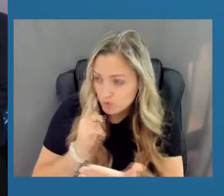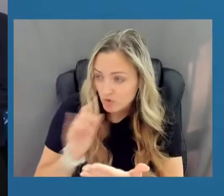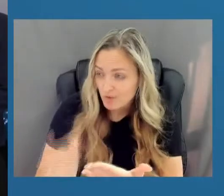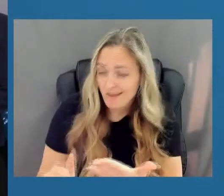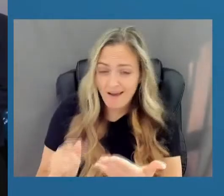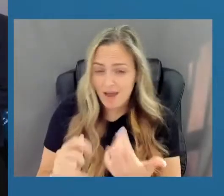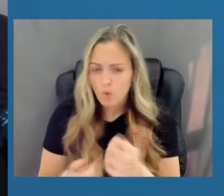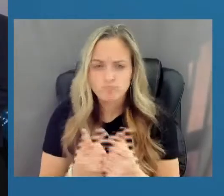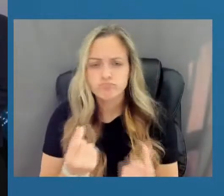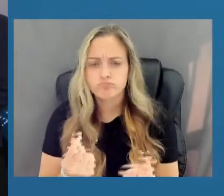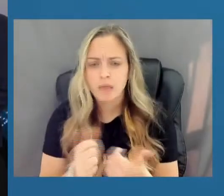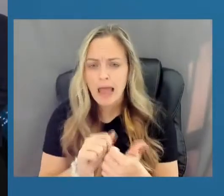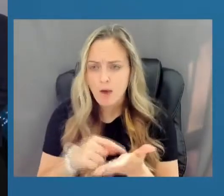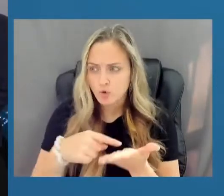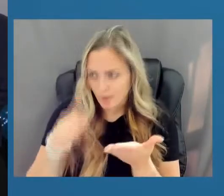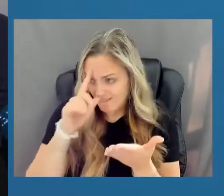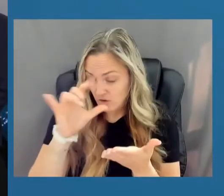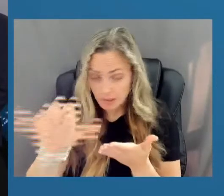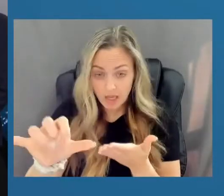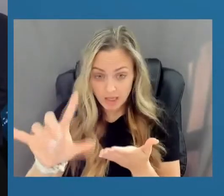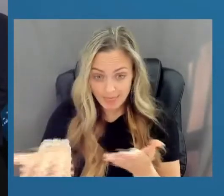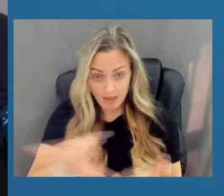money to allow this police